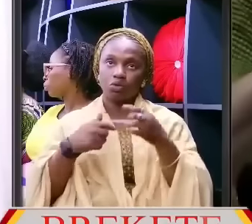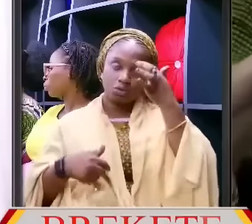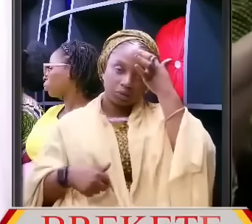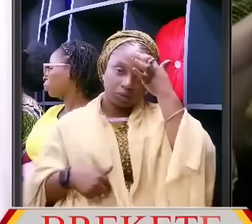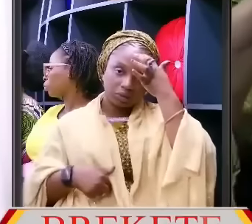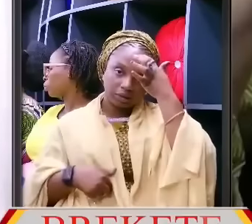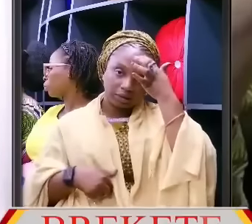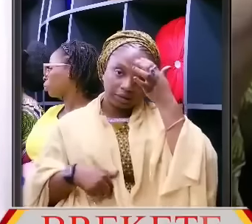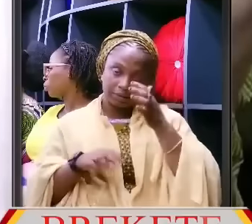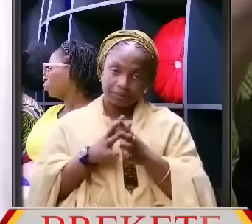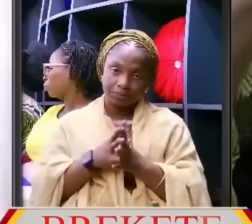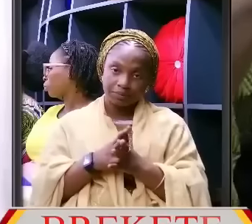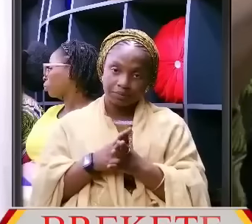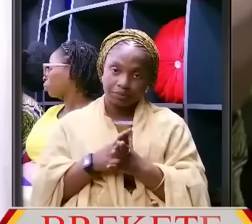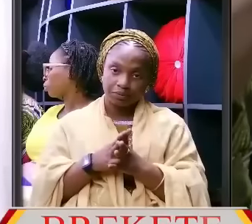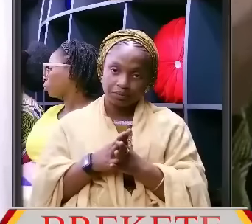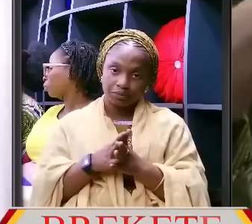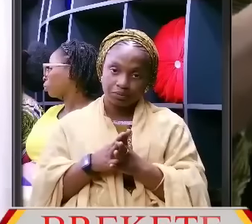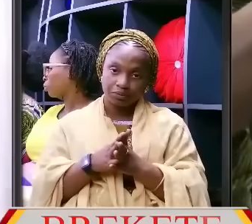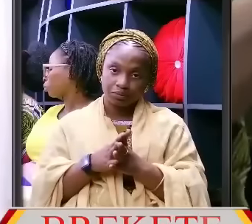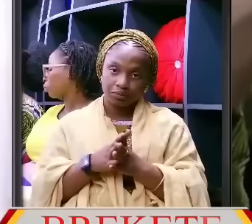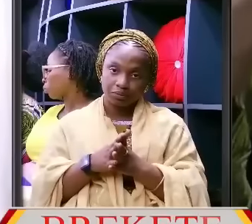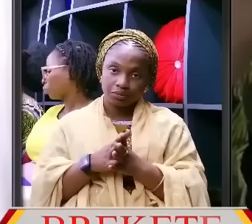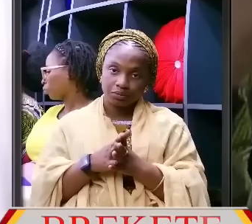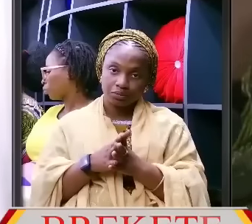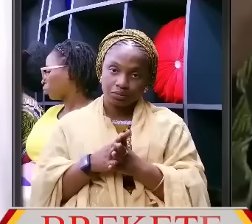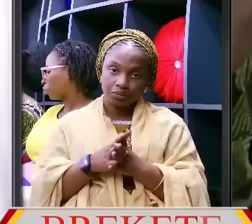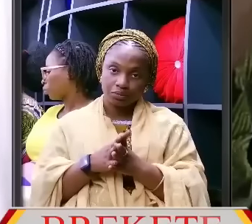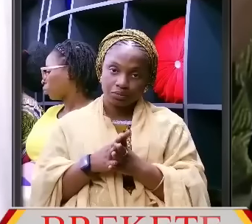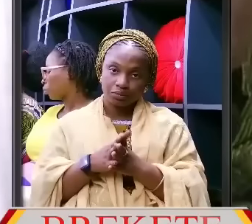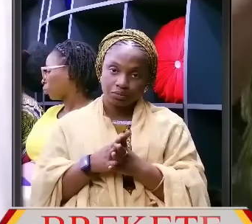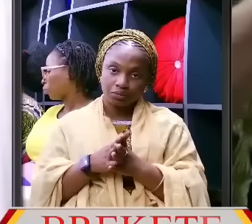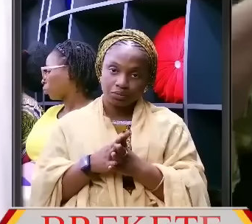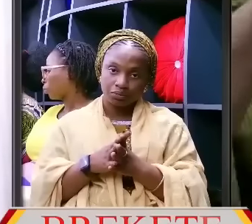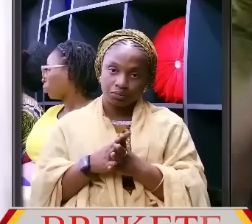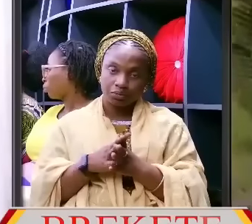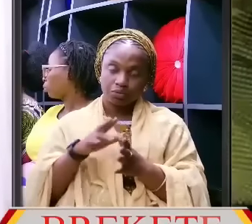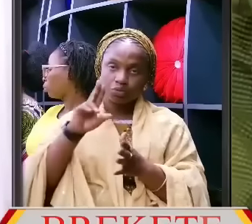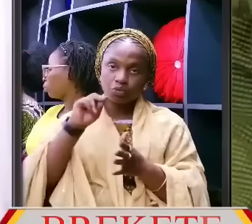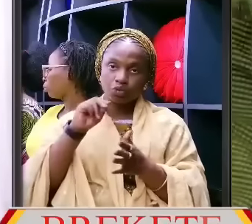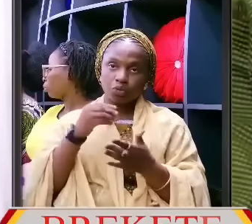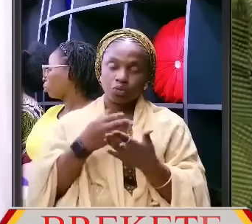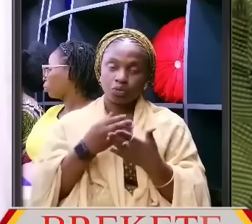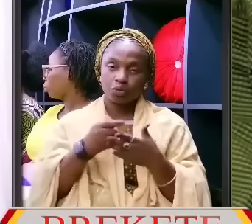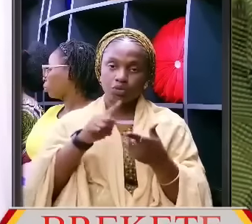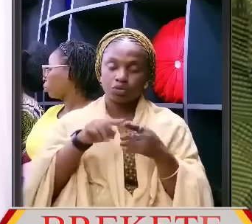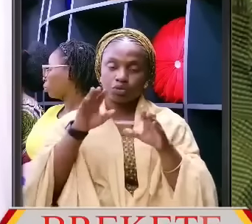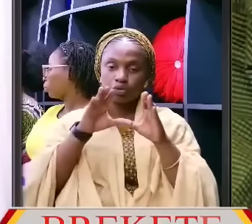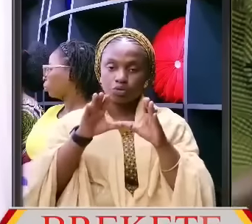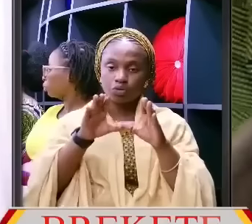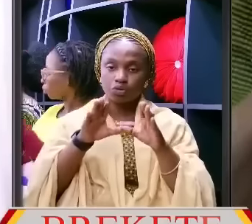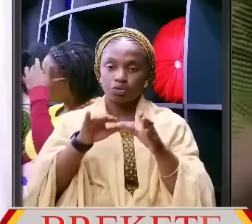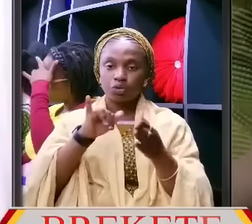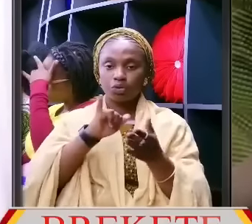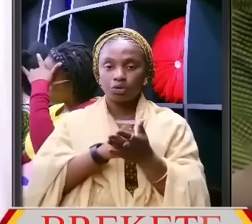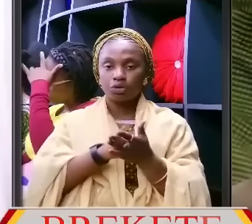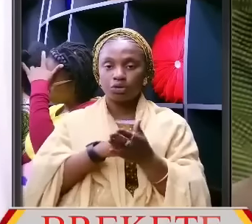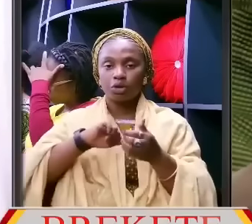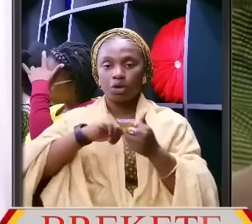Reaching the stage of the house, was the support of roofer, no money. Now God called help